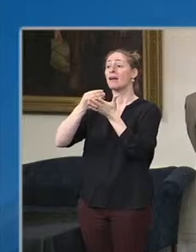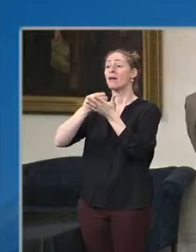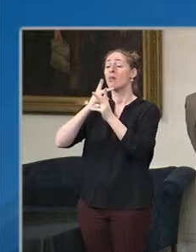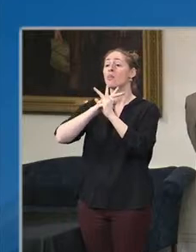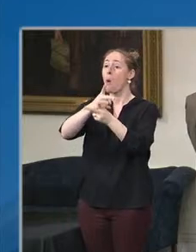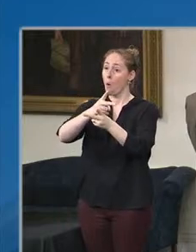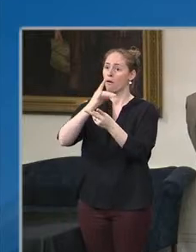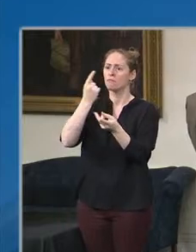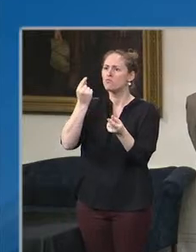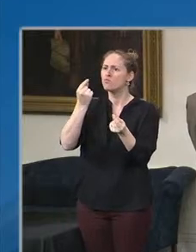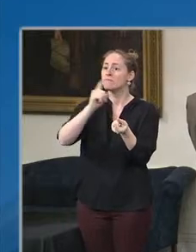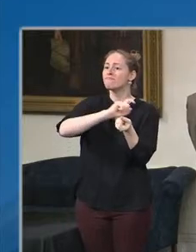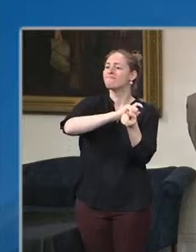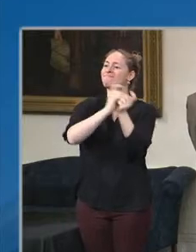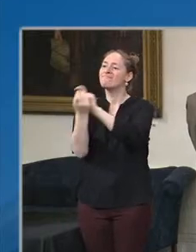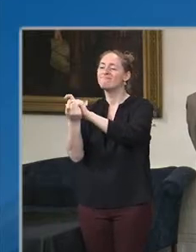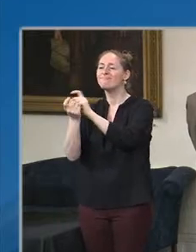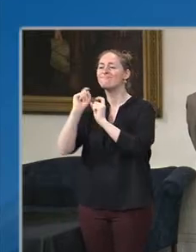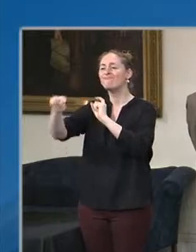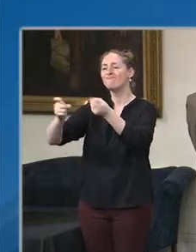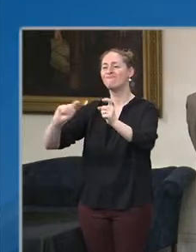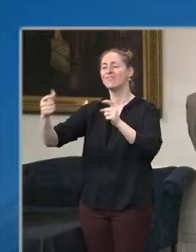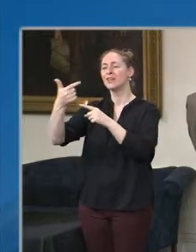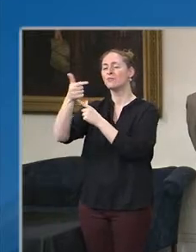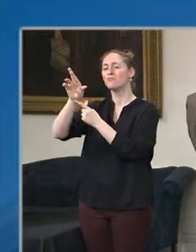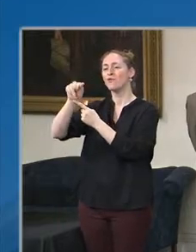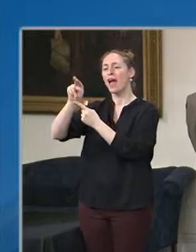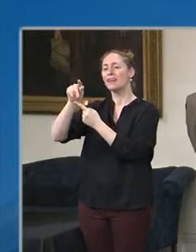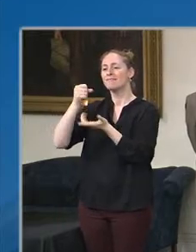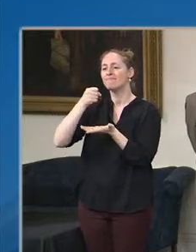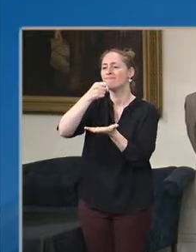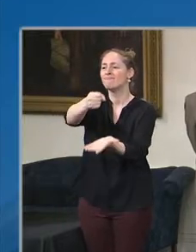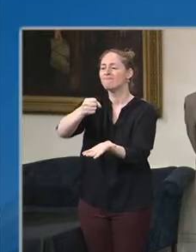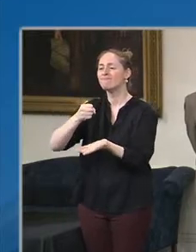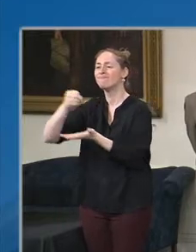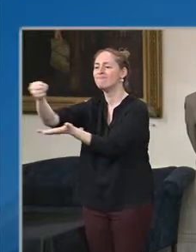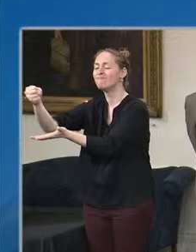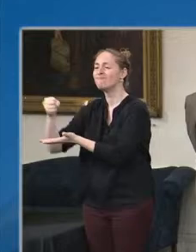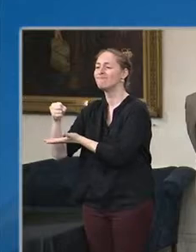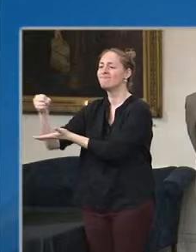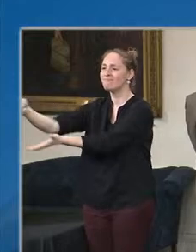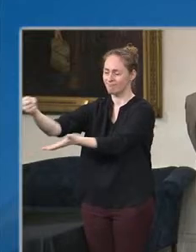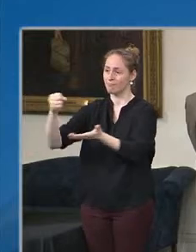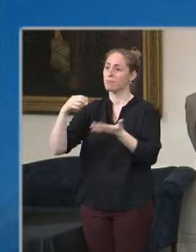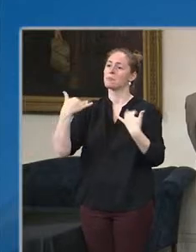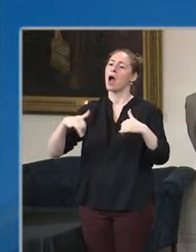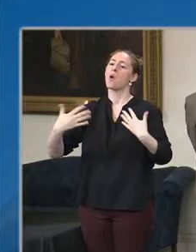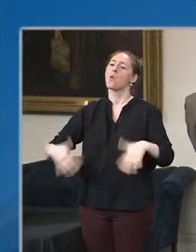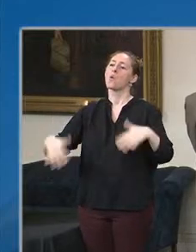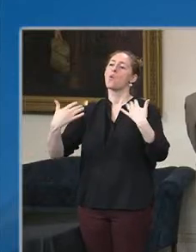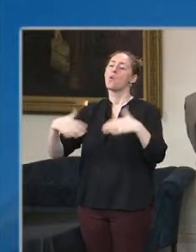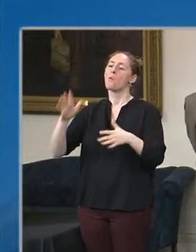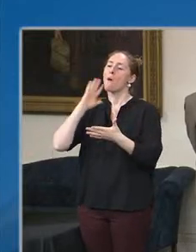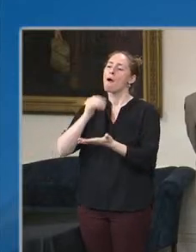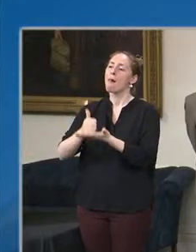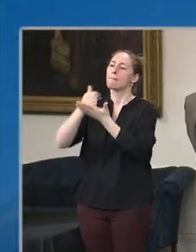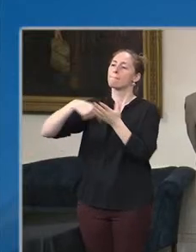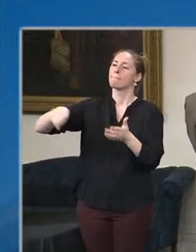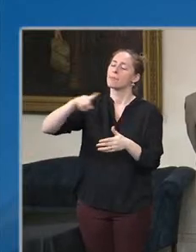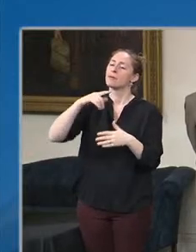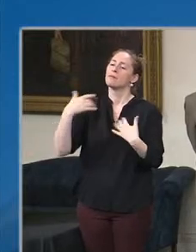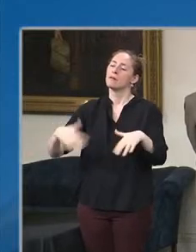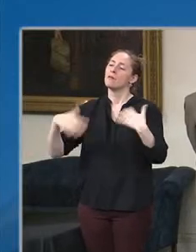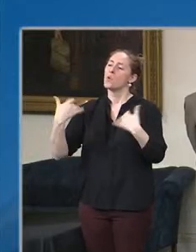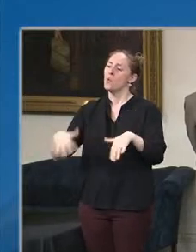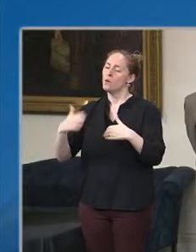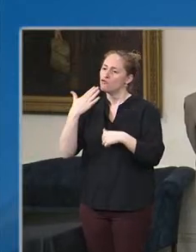provide additional, much-needed relief to many of those small businesses so that they can stay in business and keep